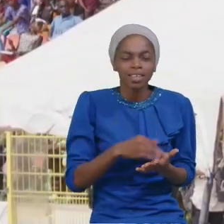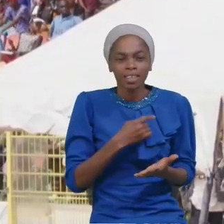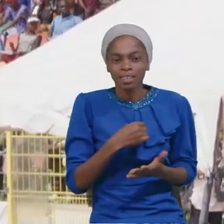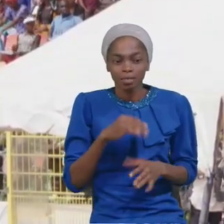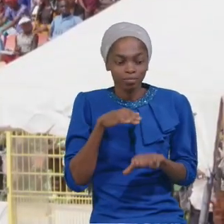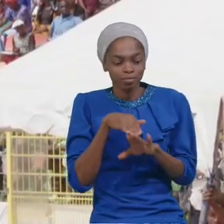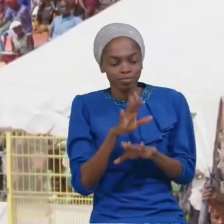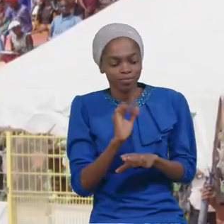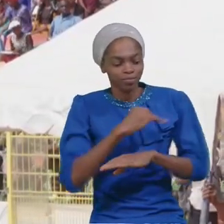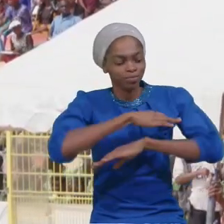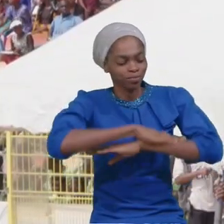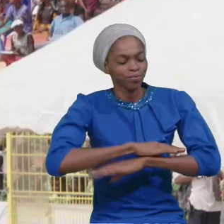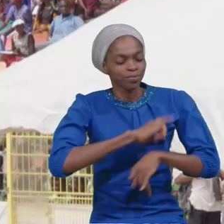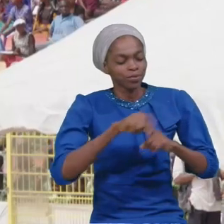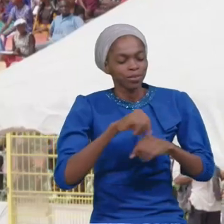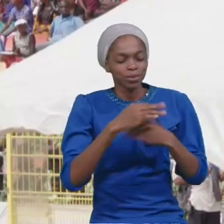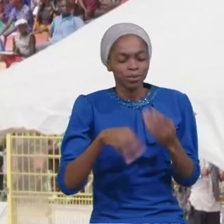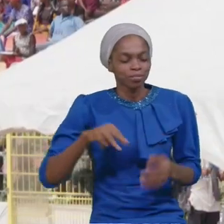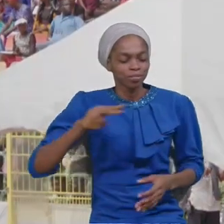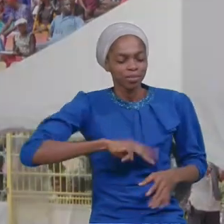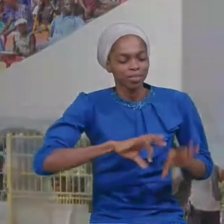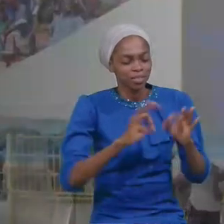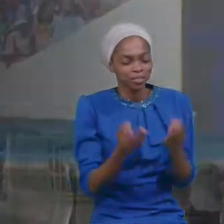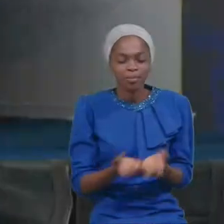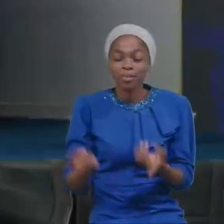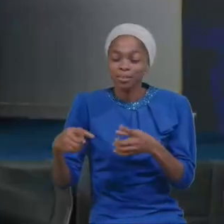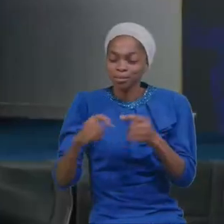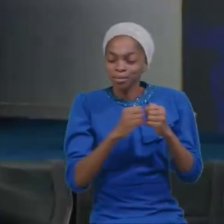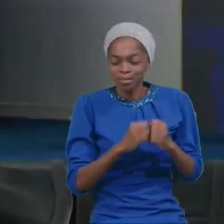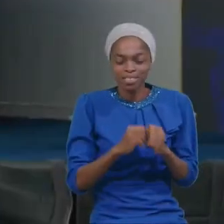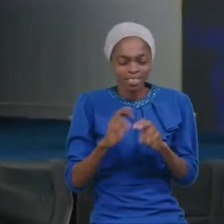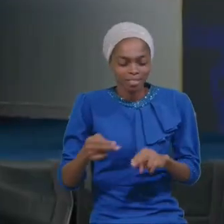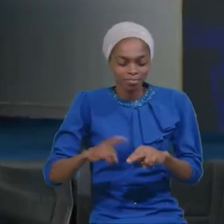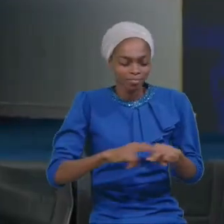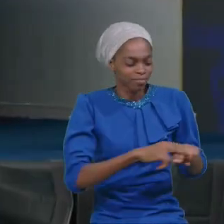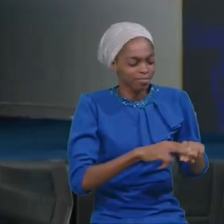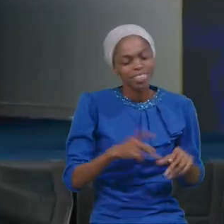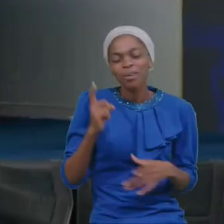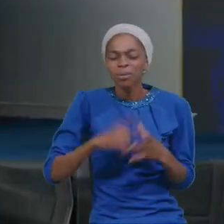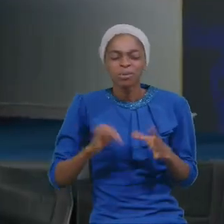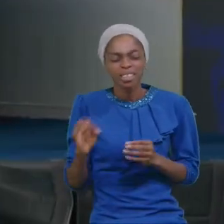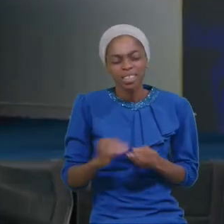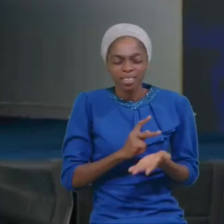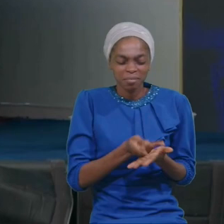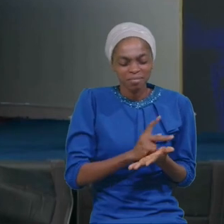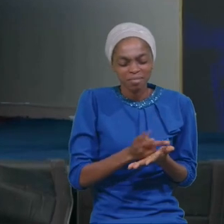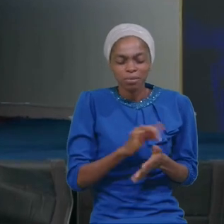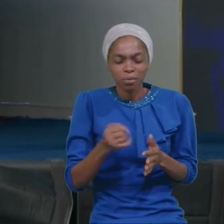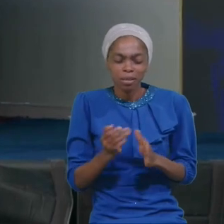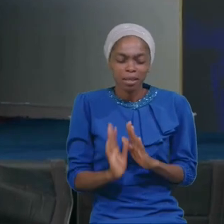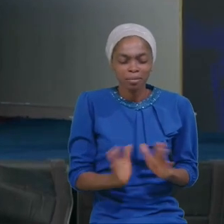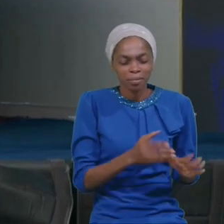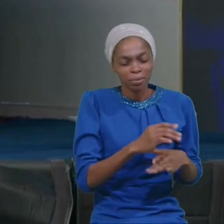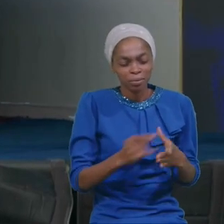what will I prepare, and what will I dress for the family? The future. And the woman, the wife, the mother goes